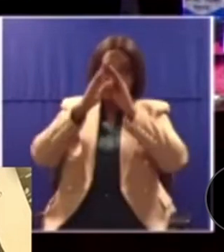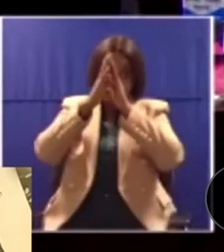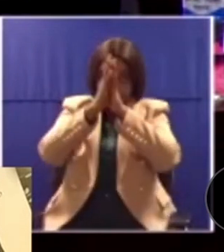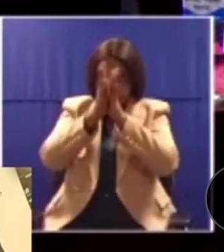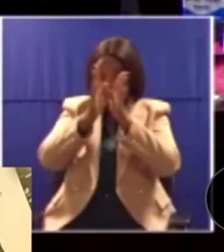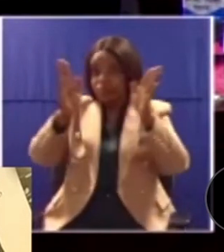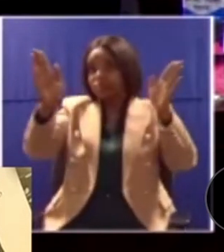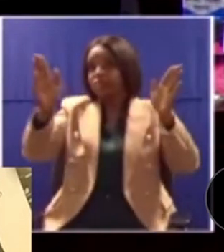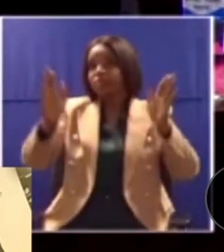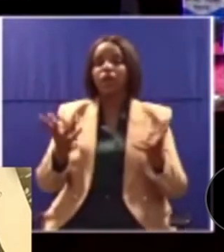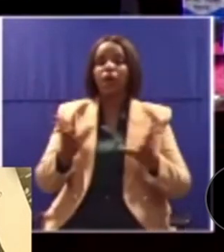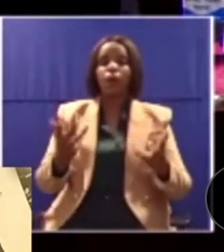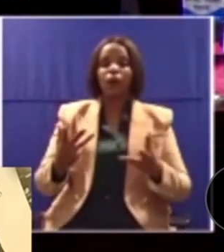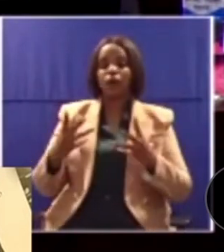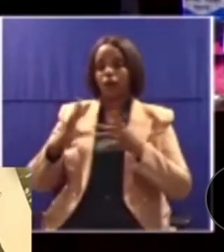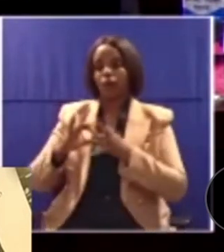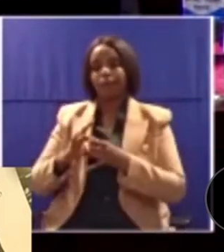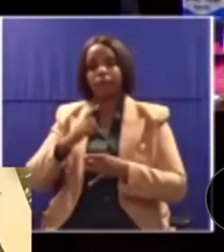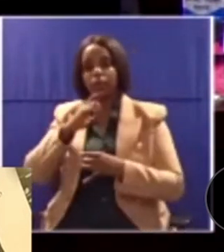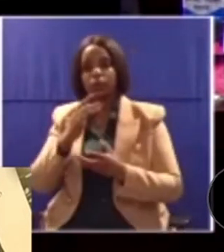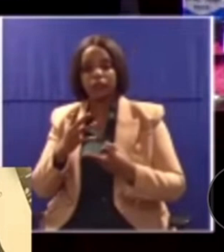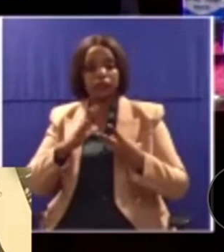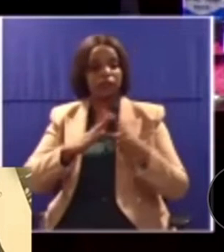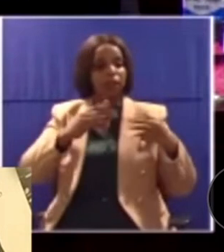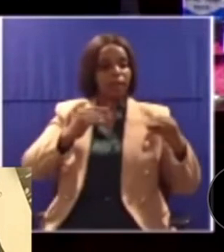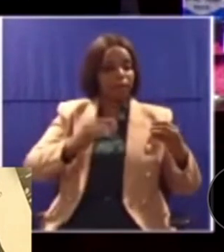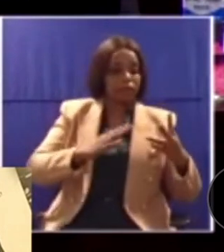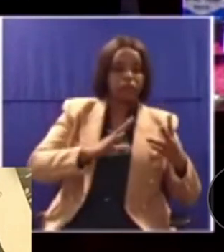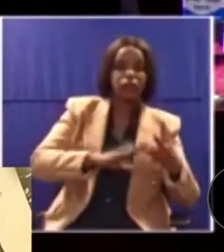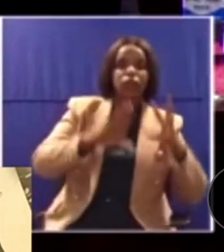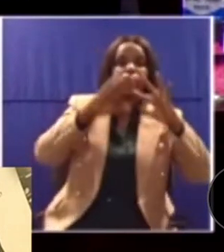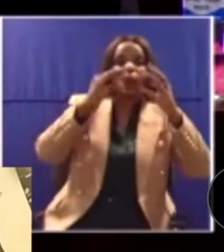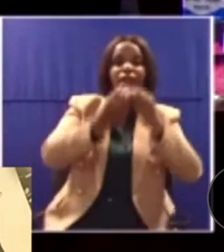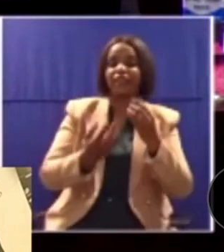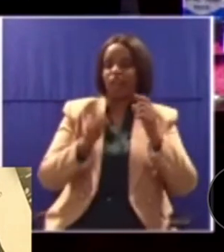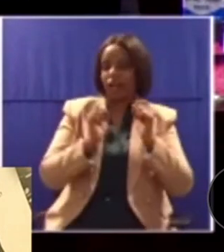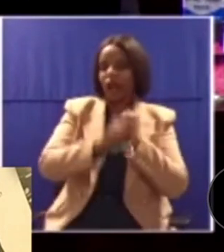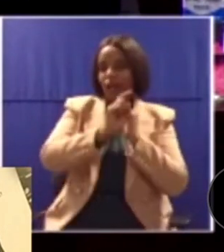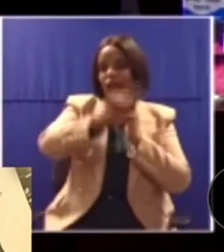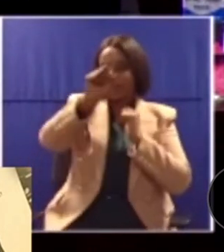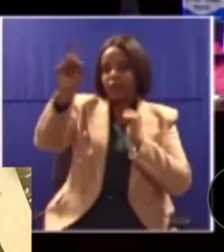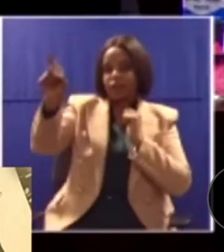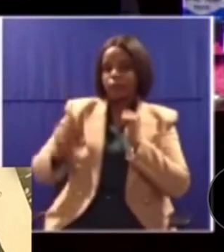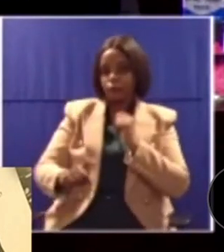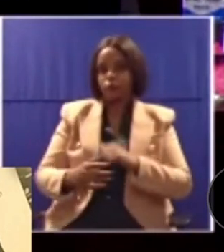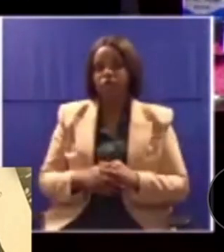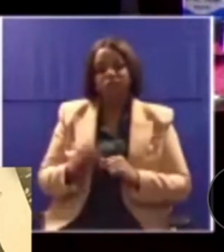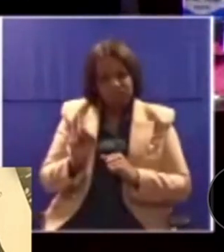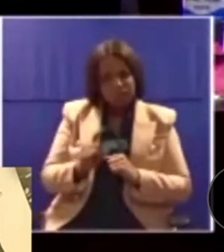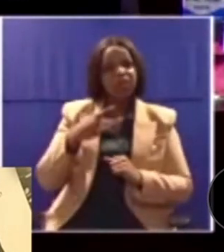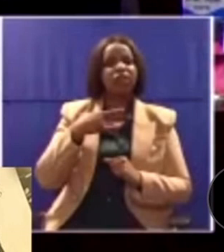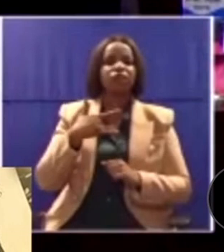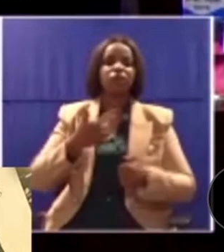between households, businesses, community organizations, and so forth, which makes it much more suitable for